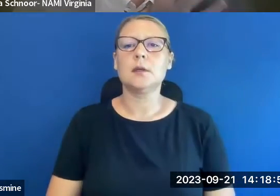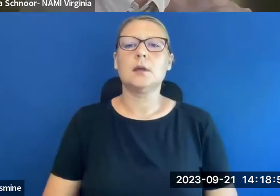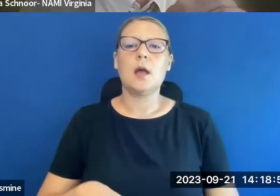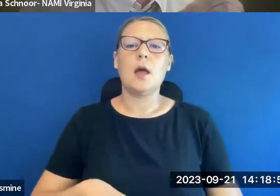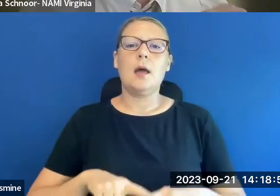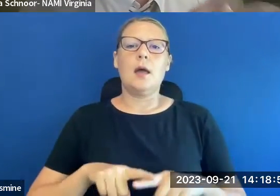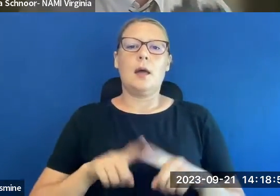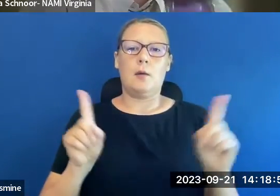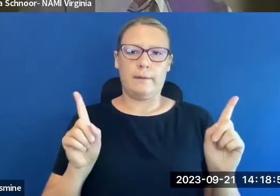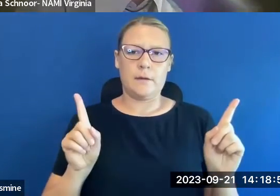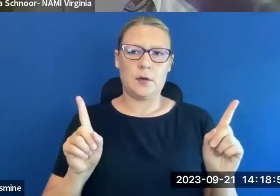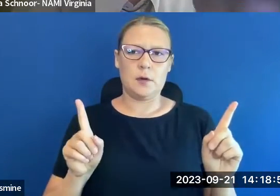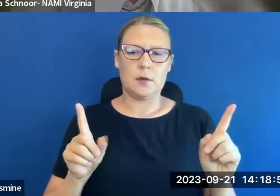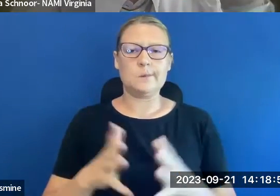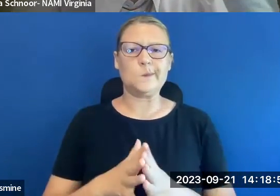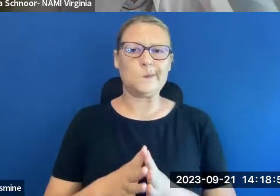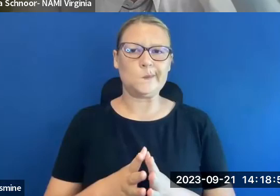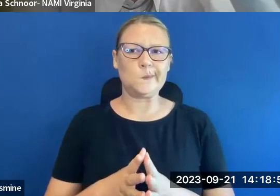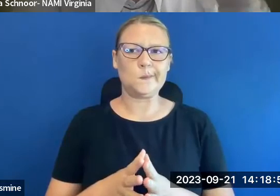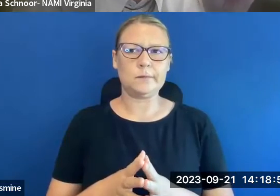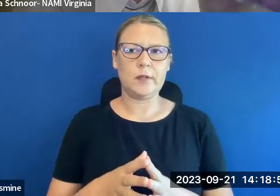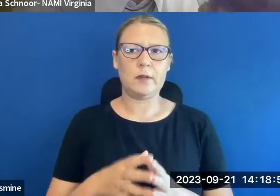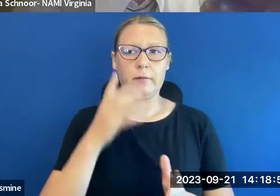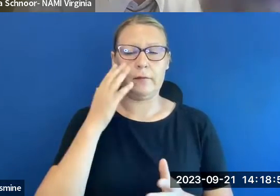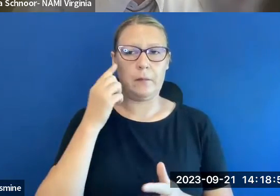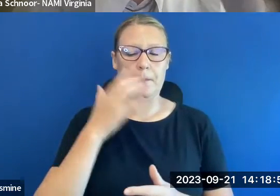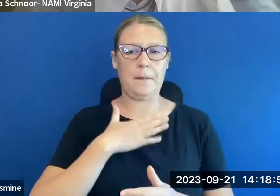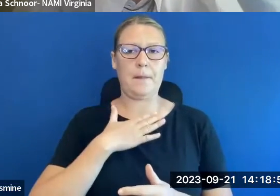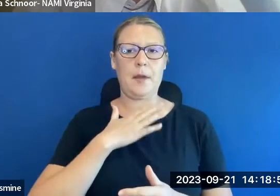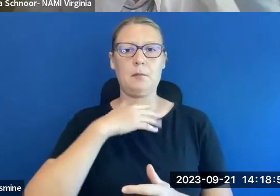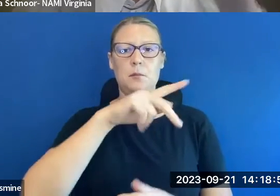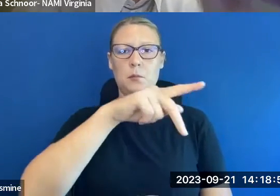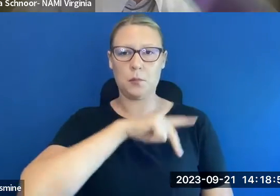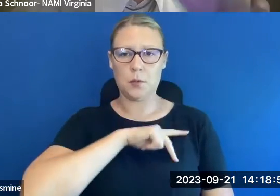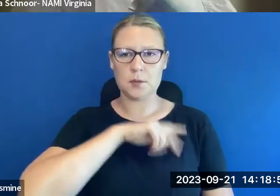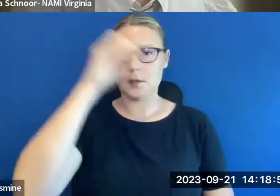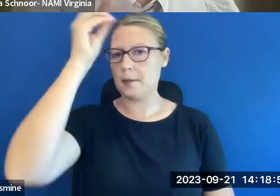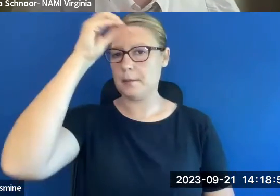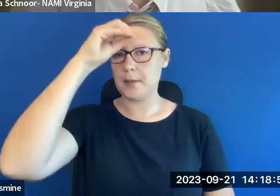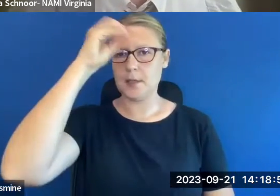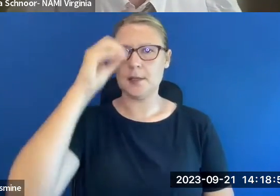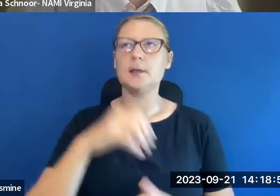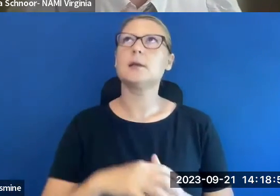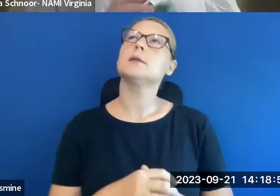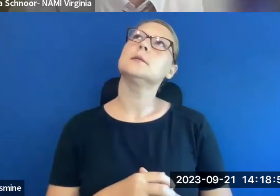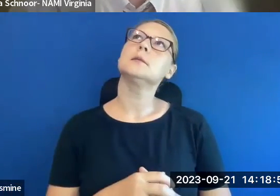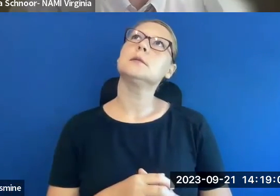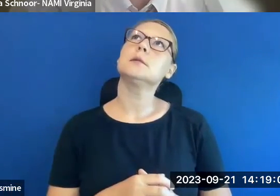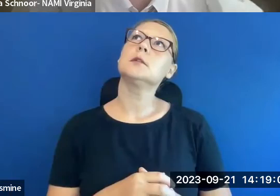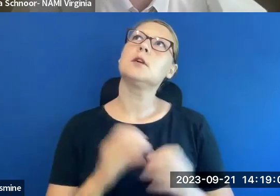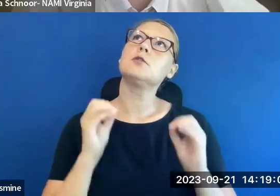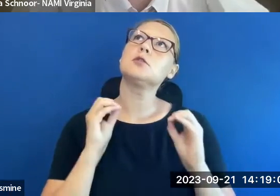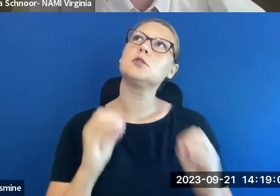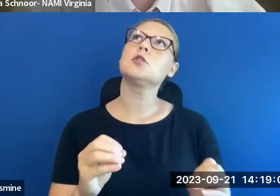However, I think from my, personal opinion, there's no one or the other. I feel